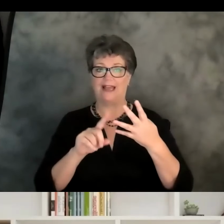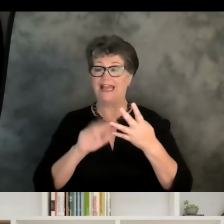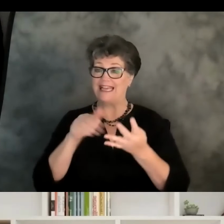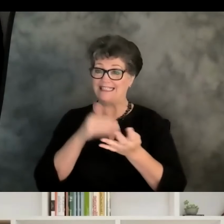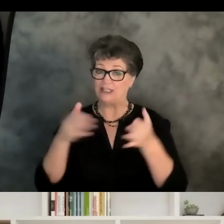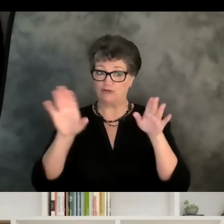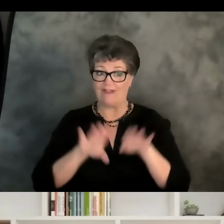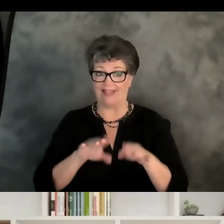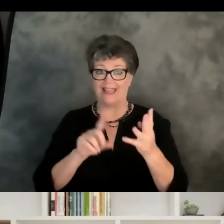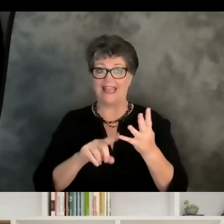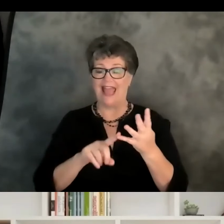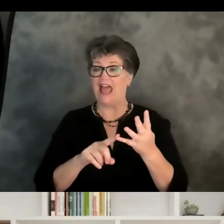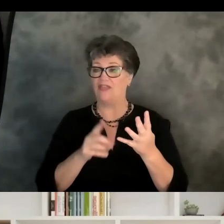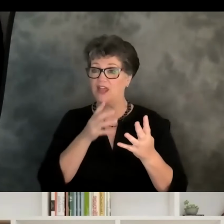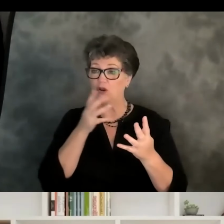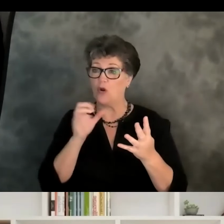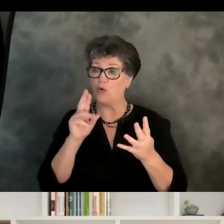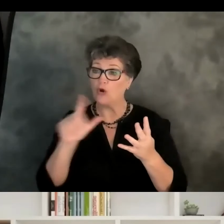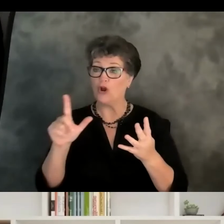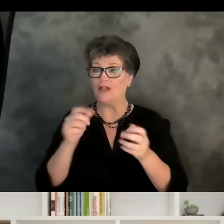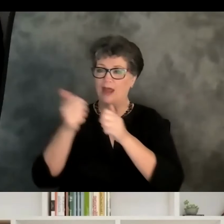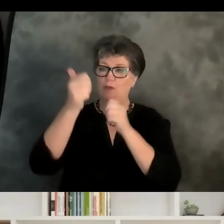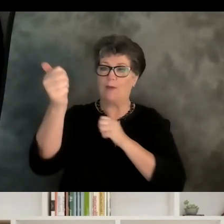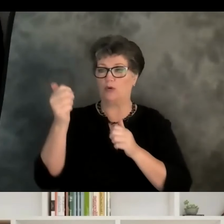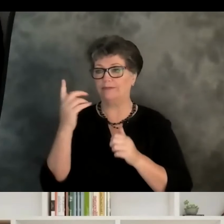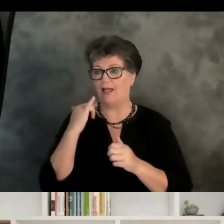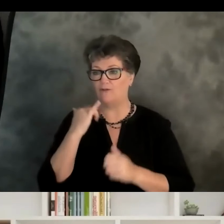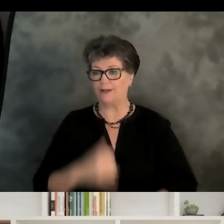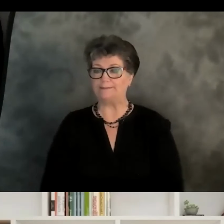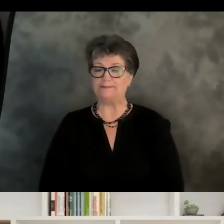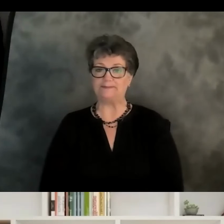Central Valley, and then also rural and remote California as well.